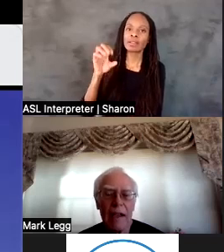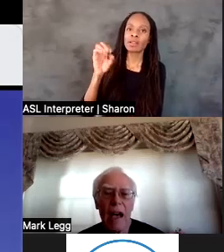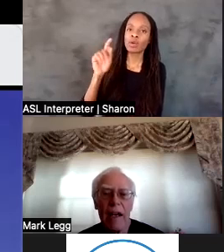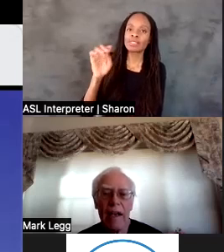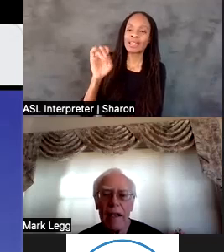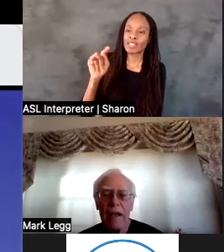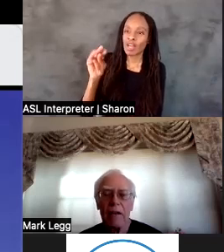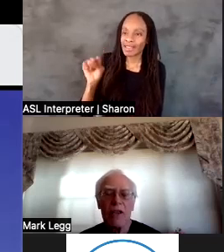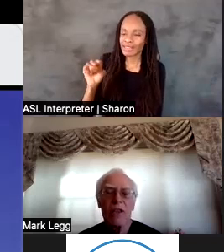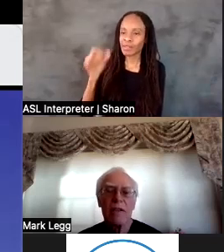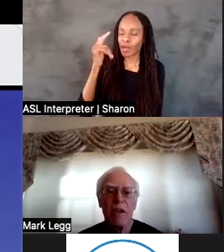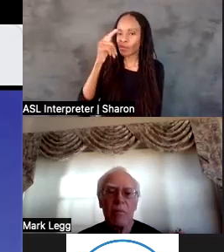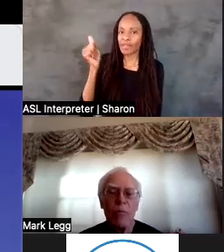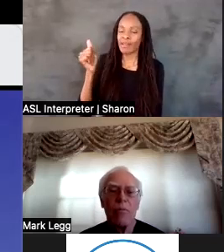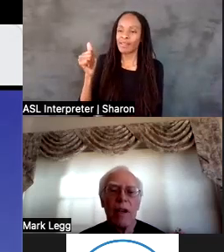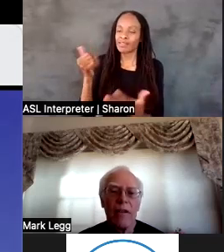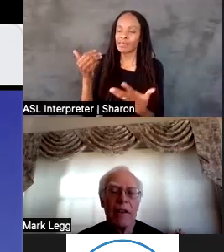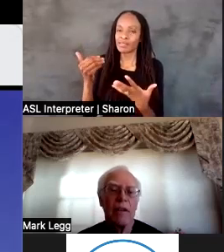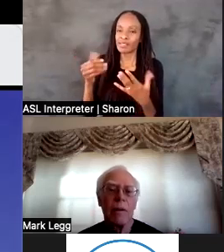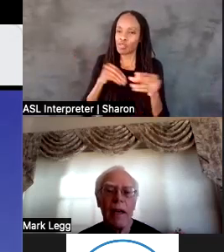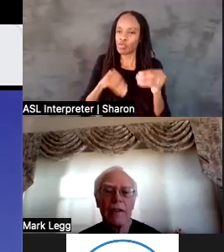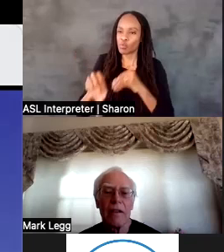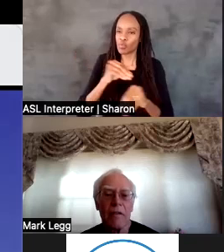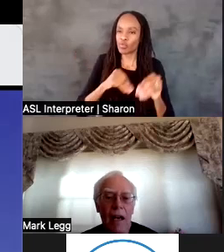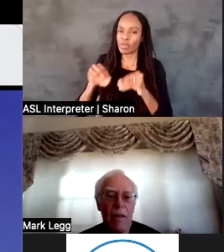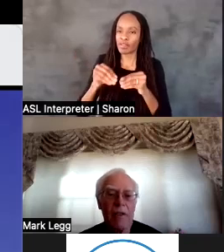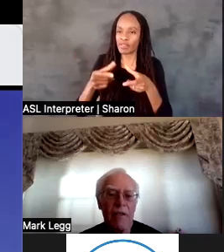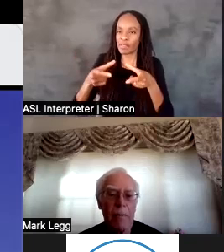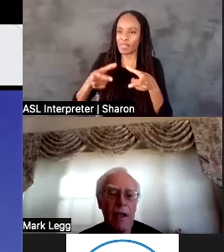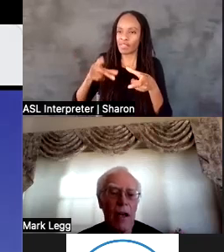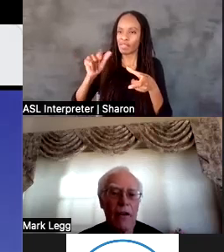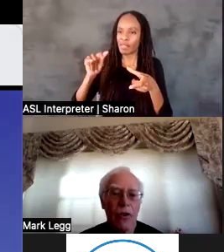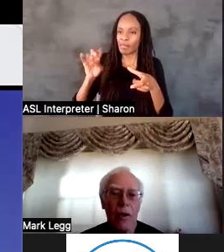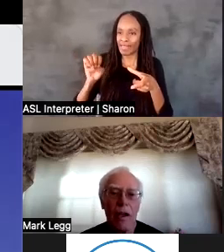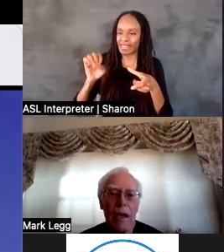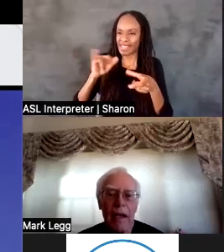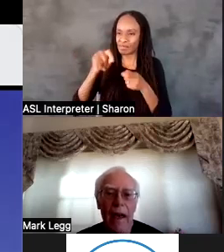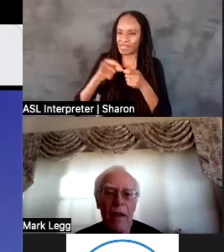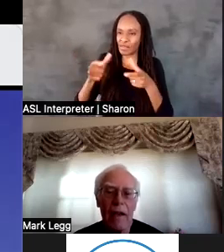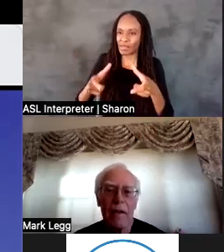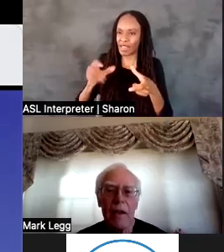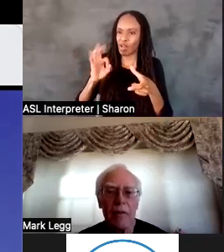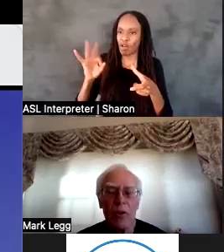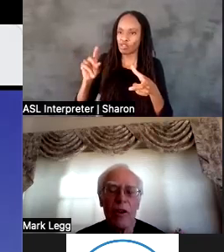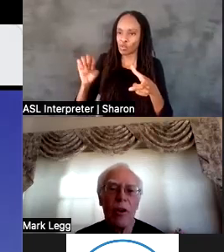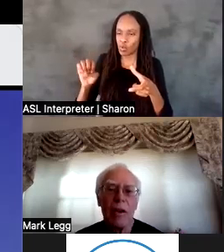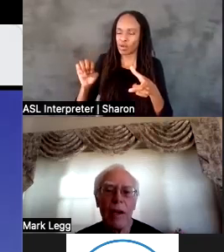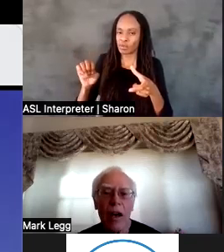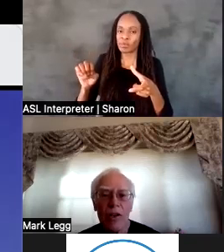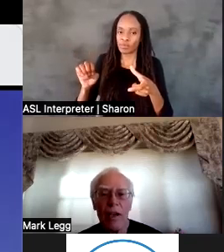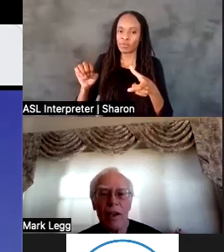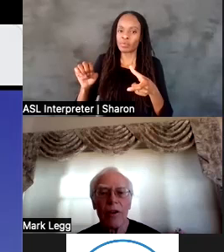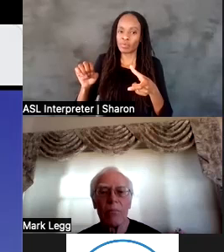with the tectonic, which is the movement of the plates of the Pacific plate offshore and the North American